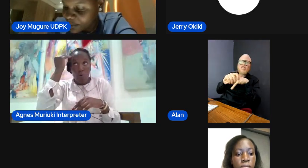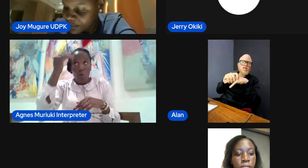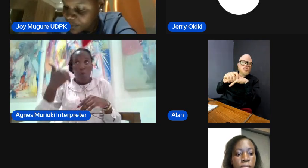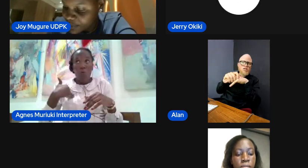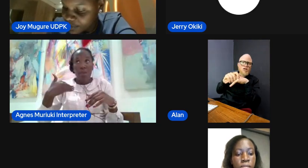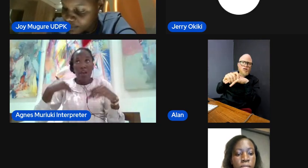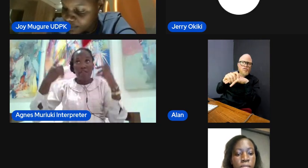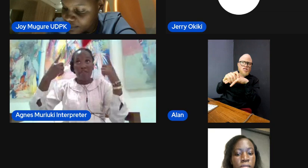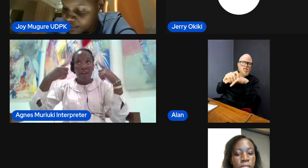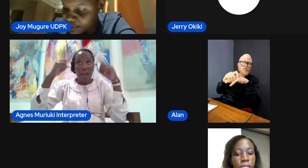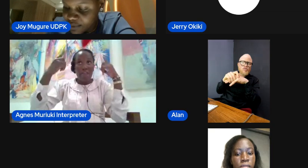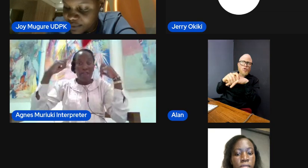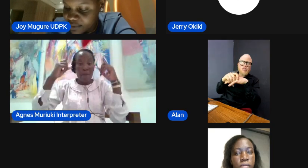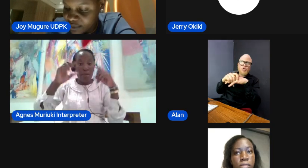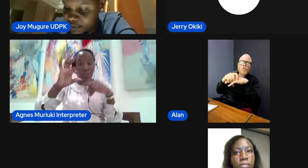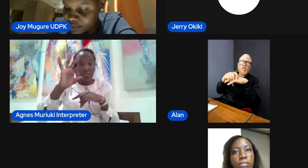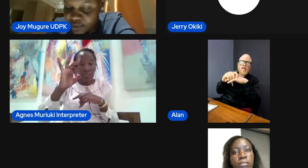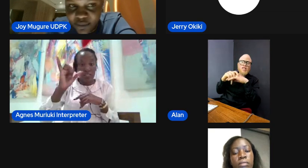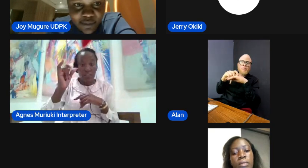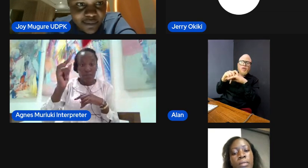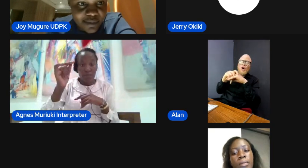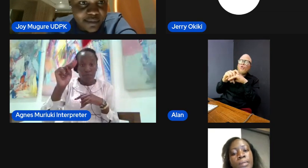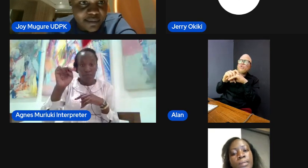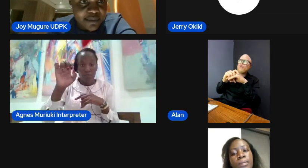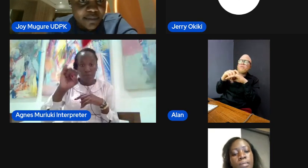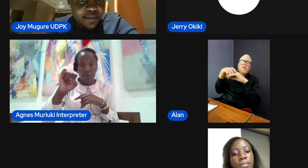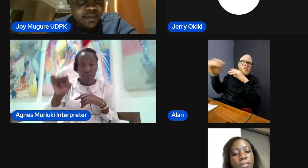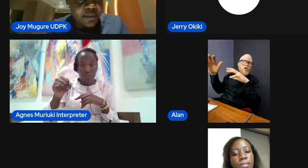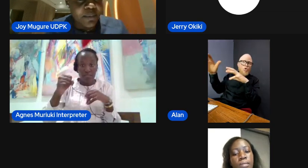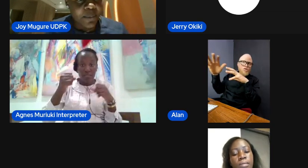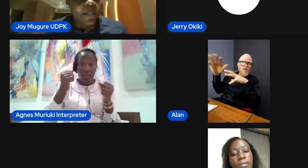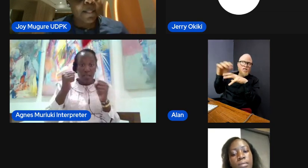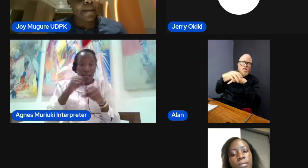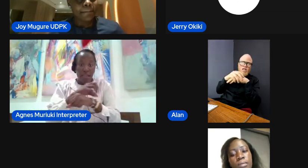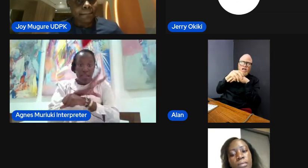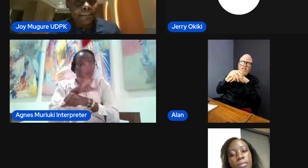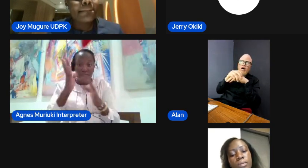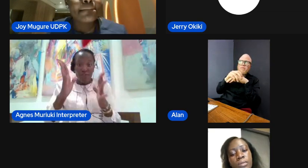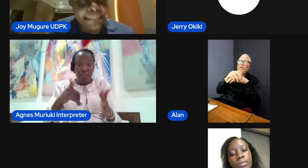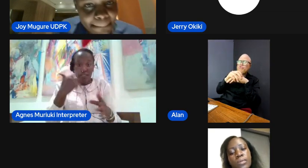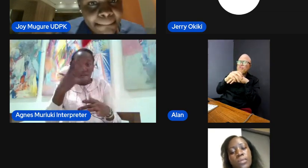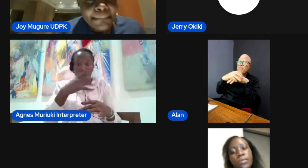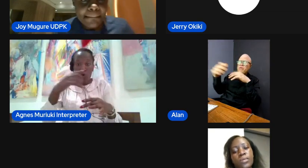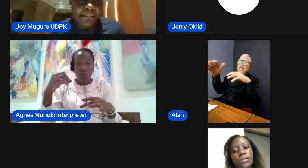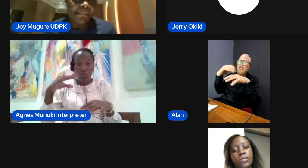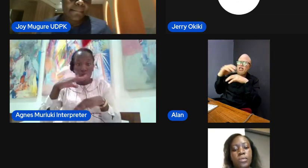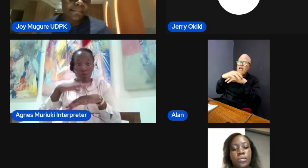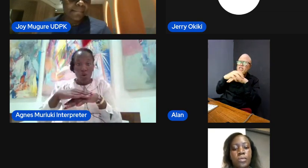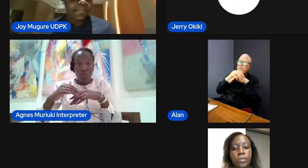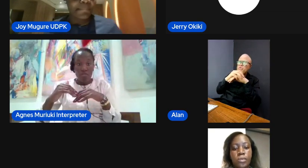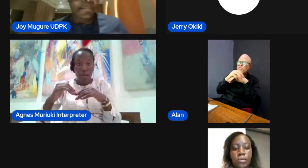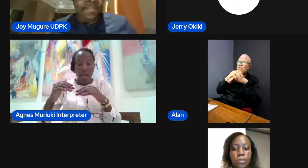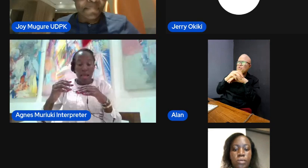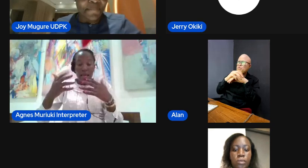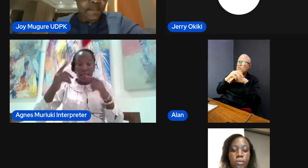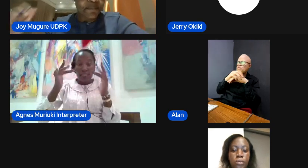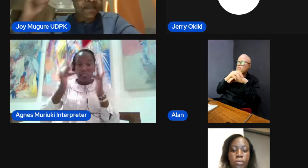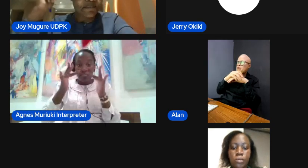a fitness influencer who is going berserk on the internet right now because of the popularity he is